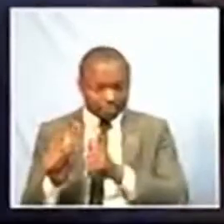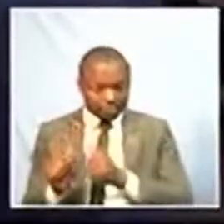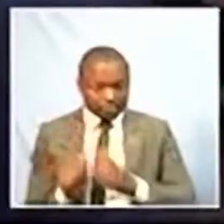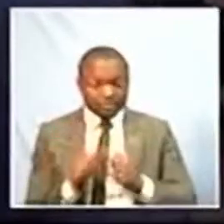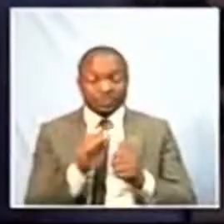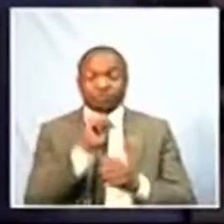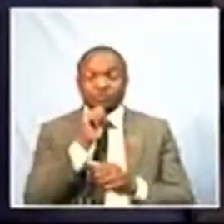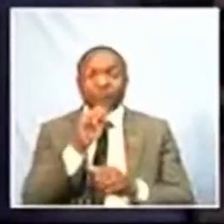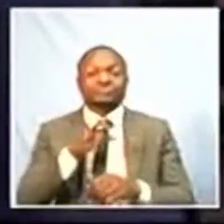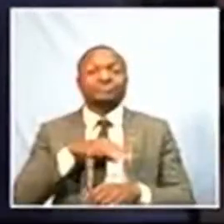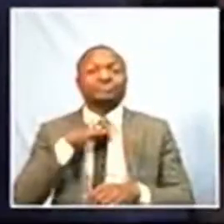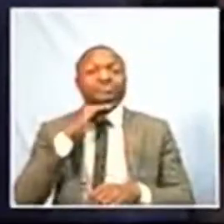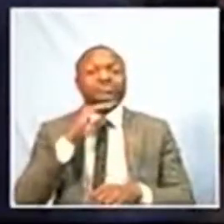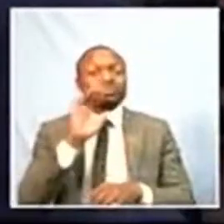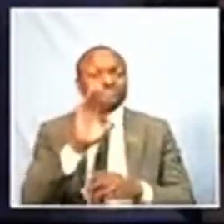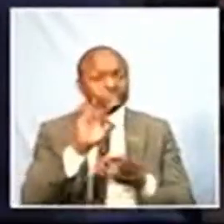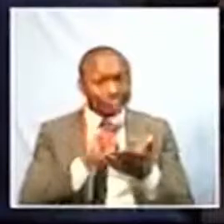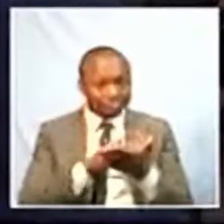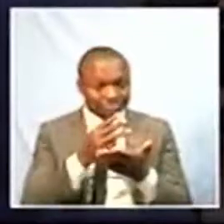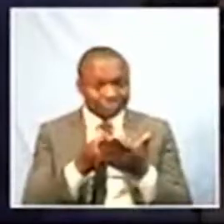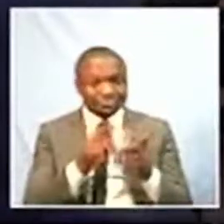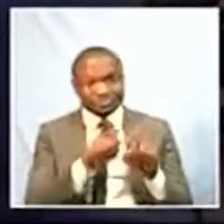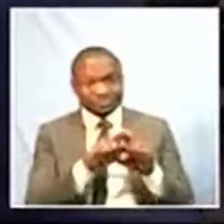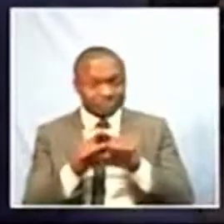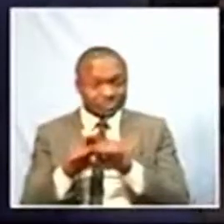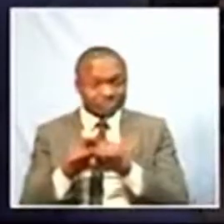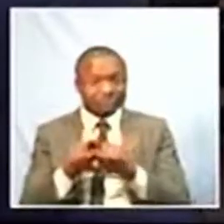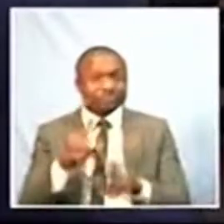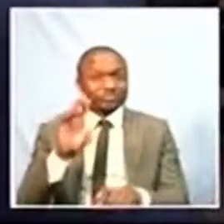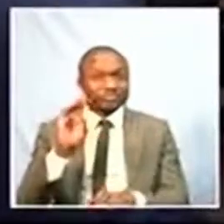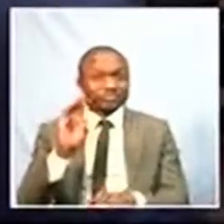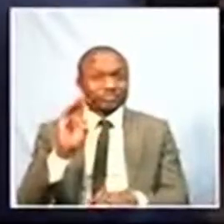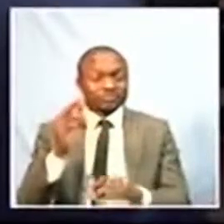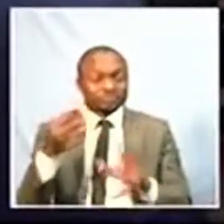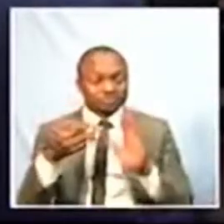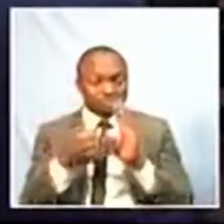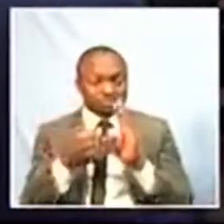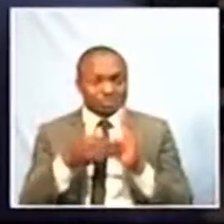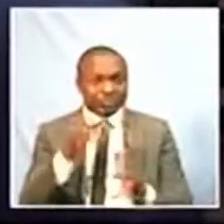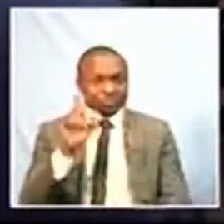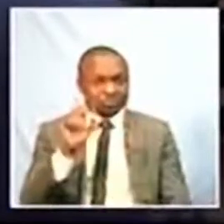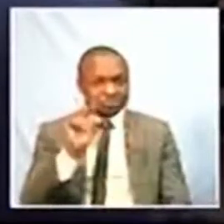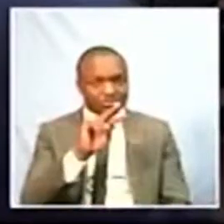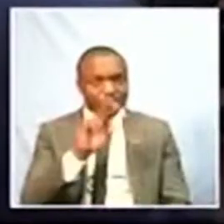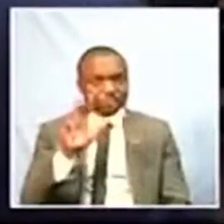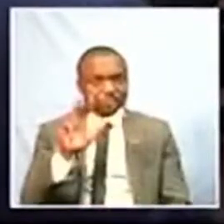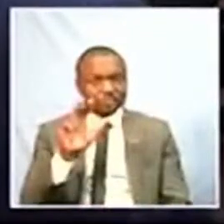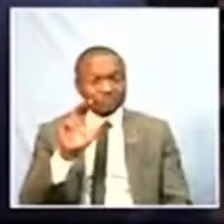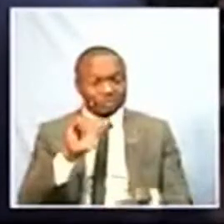Chair, your witness also on 17th February 2023, on Query B now, page